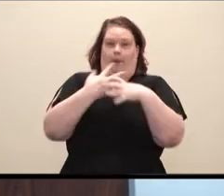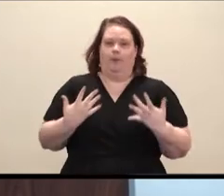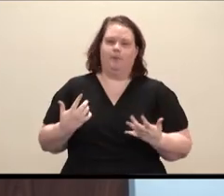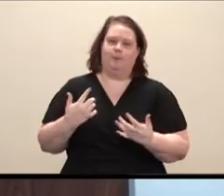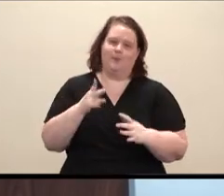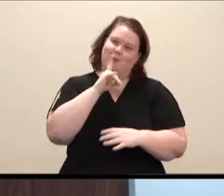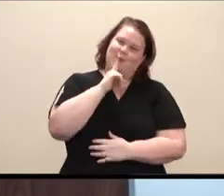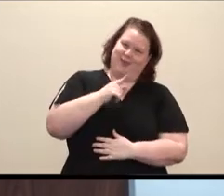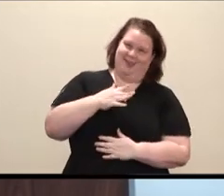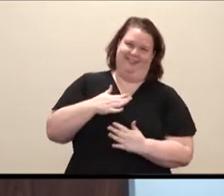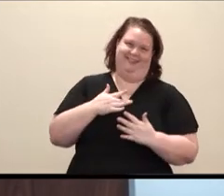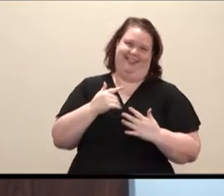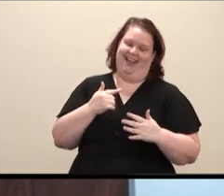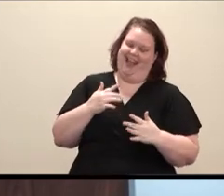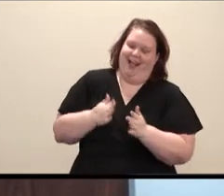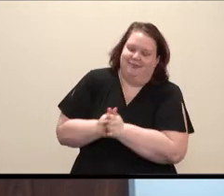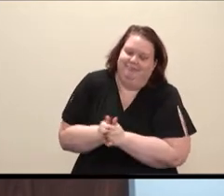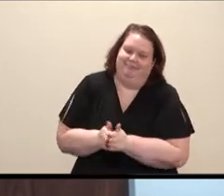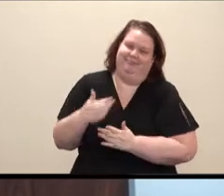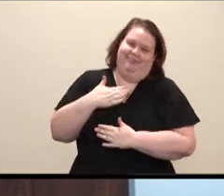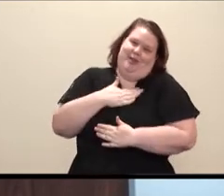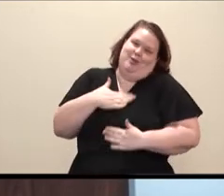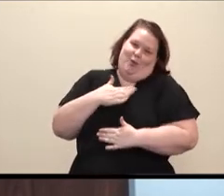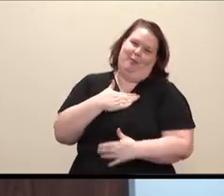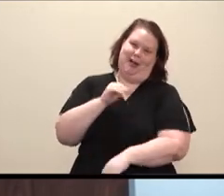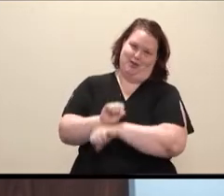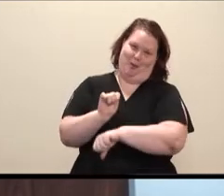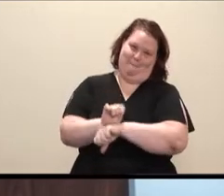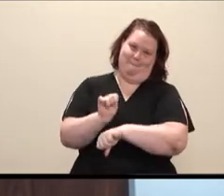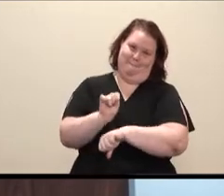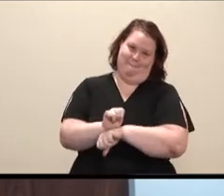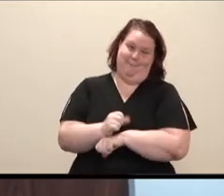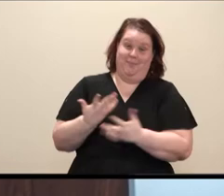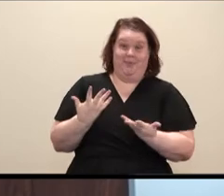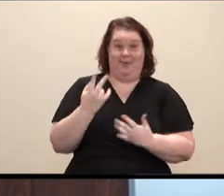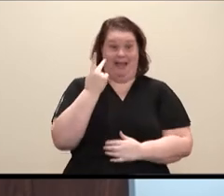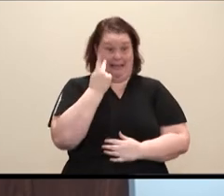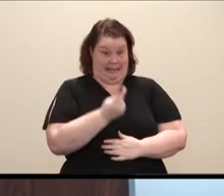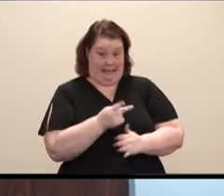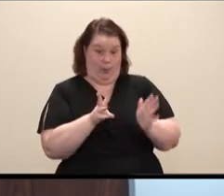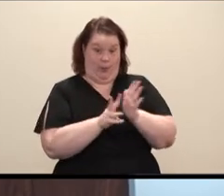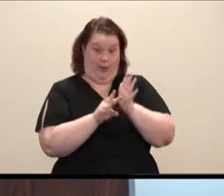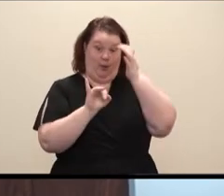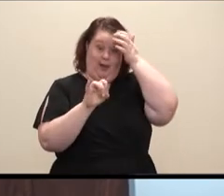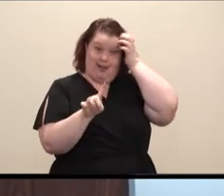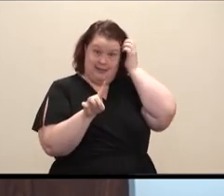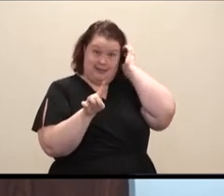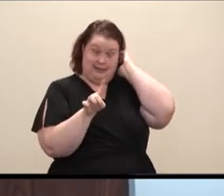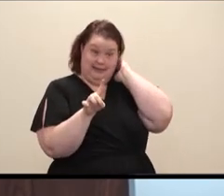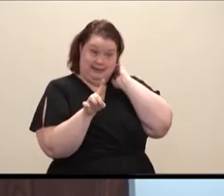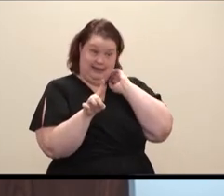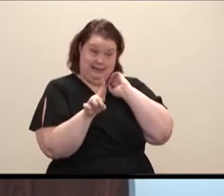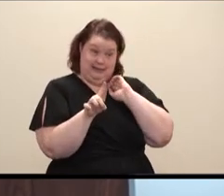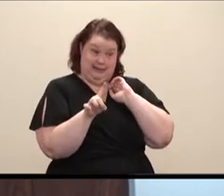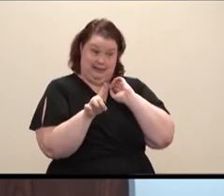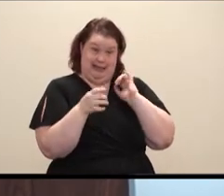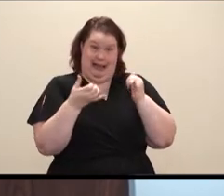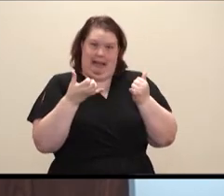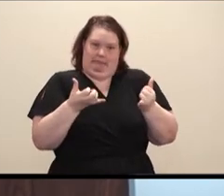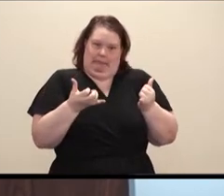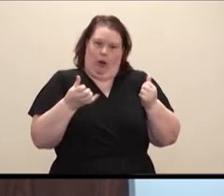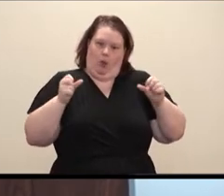I enjoy what I do and get jazzed up about what I do. And it excites me to see Waco ISD in the position that you're